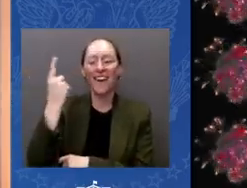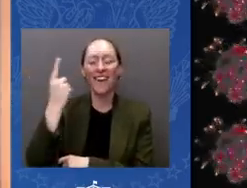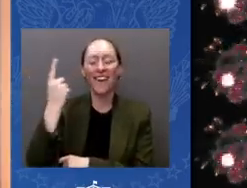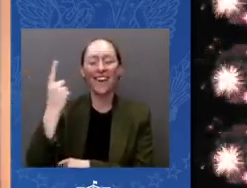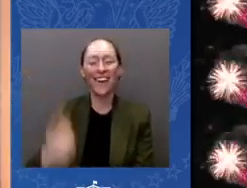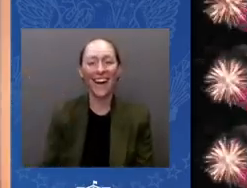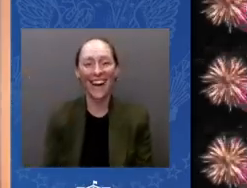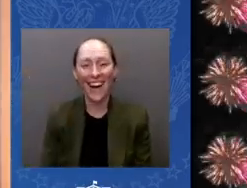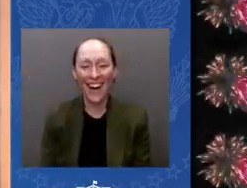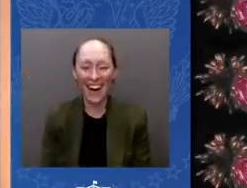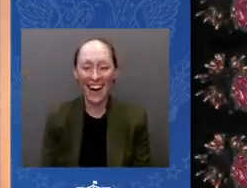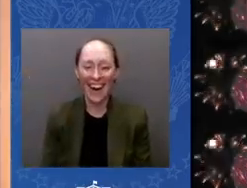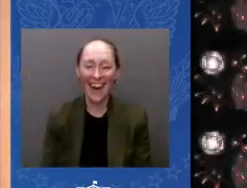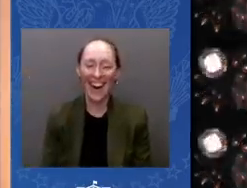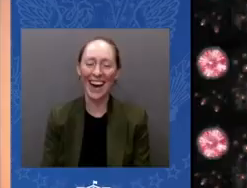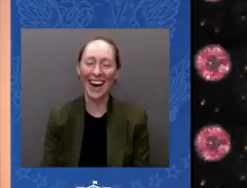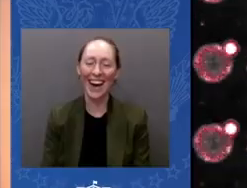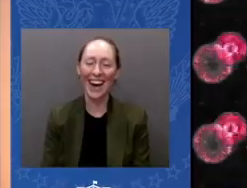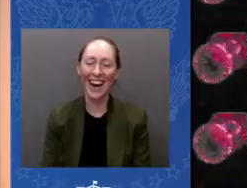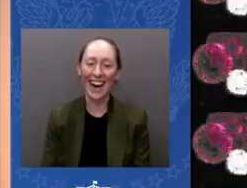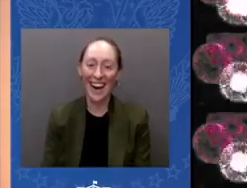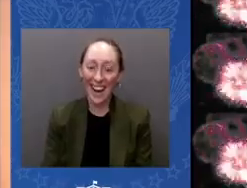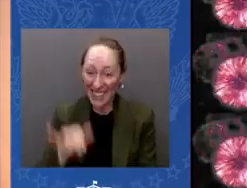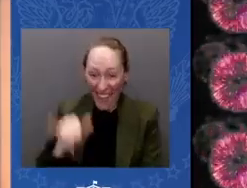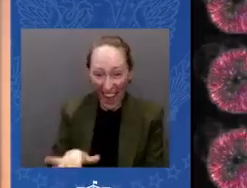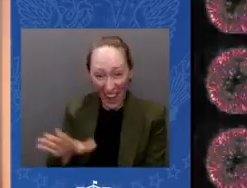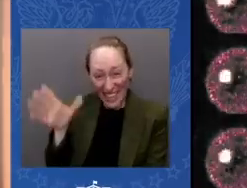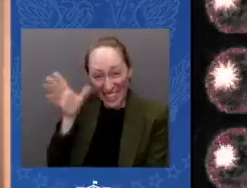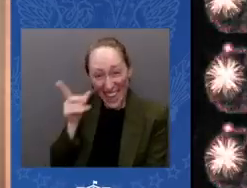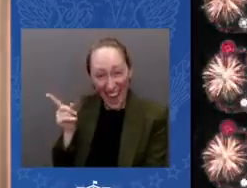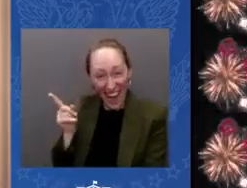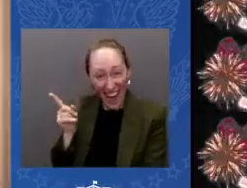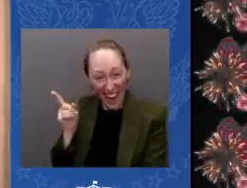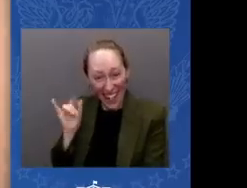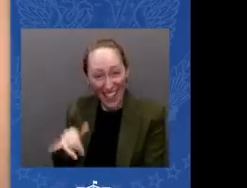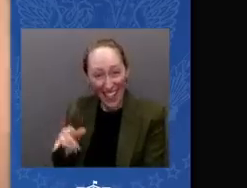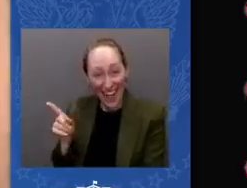Is that Daddy? Is that Daddy right there? Really?